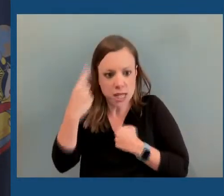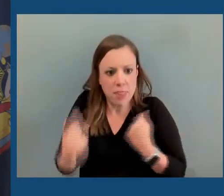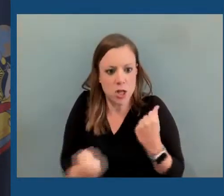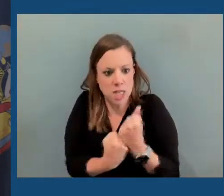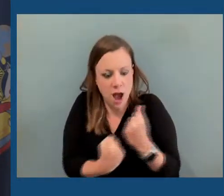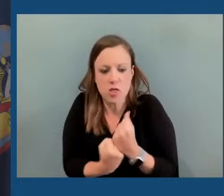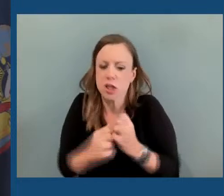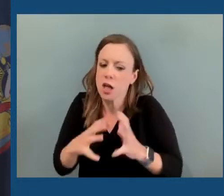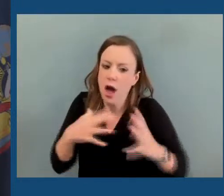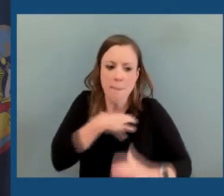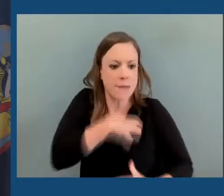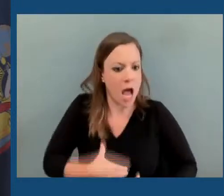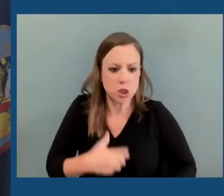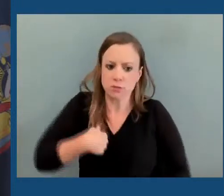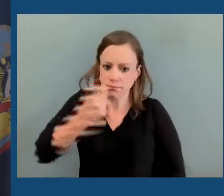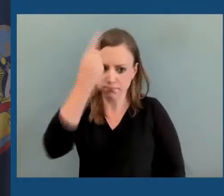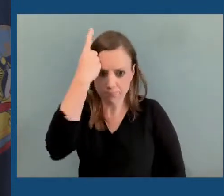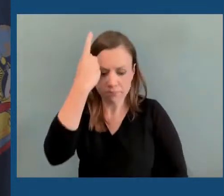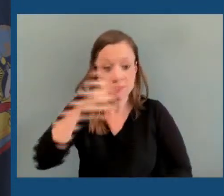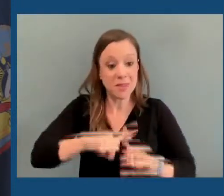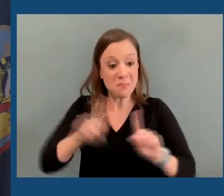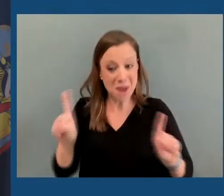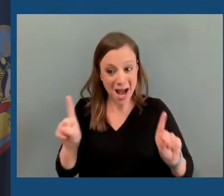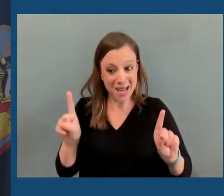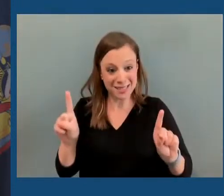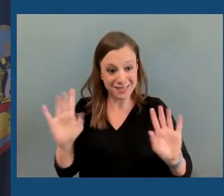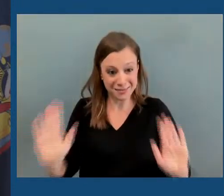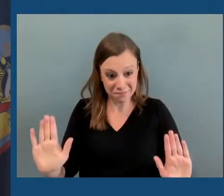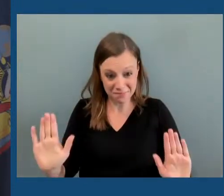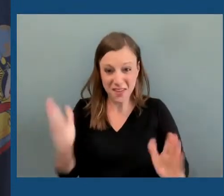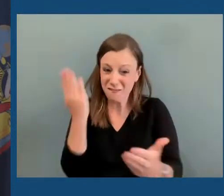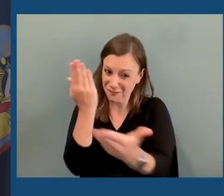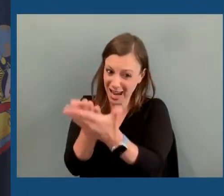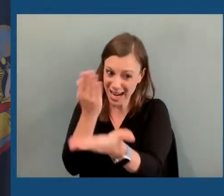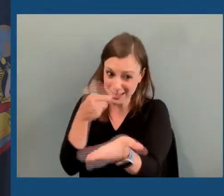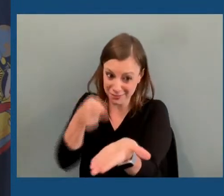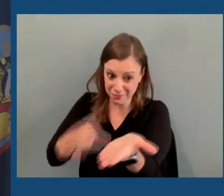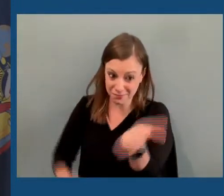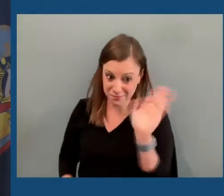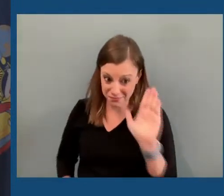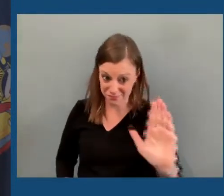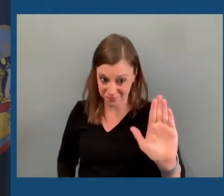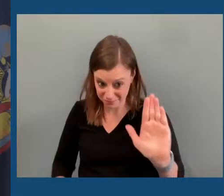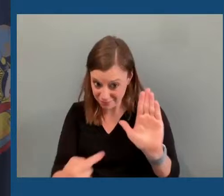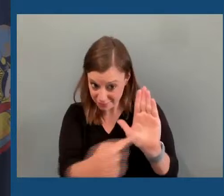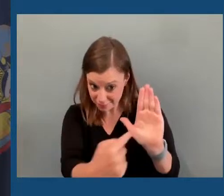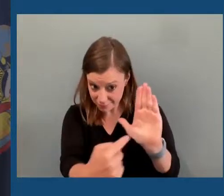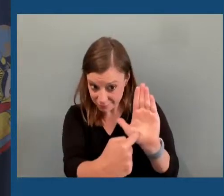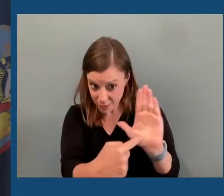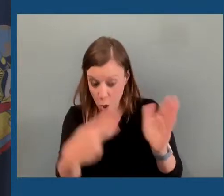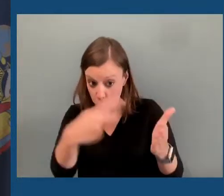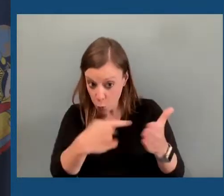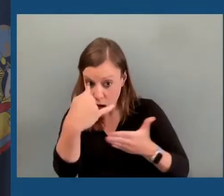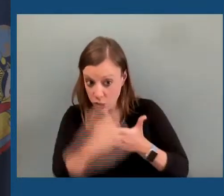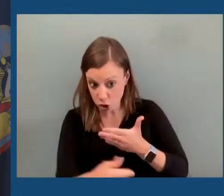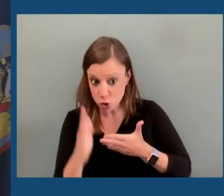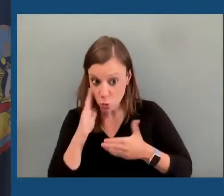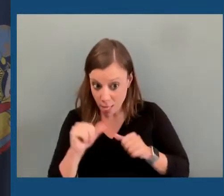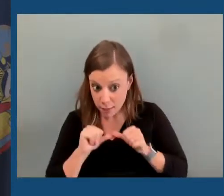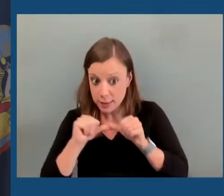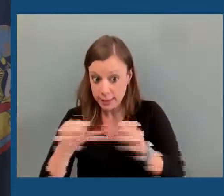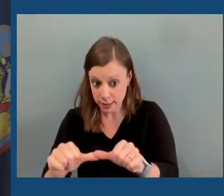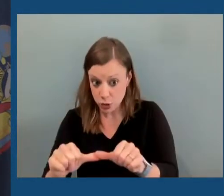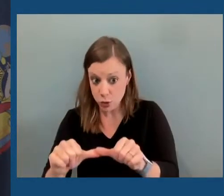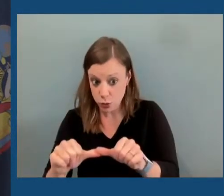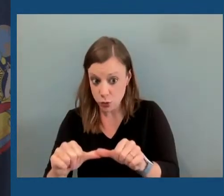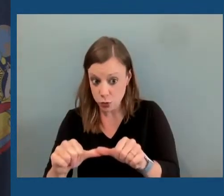passion. But I'm also going to deal in facts. Projects will continue. They'll be reprioritized, but